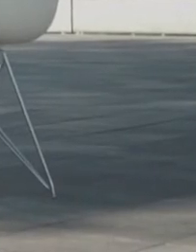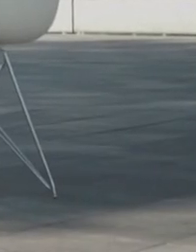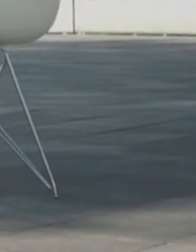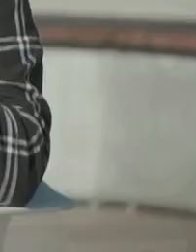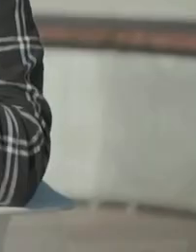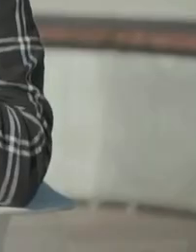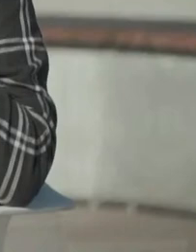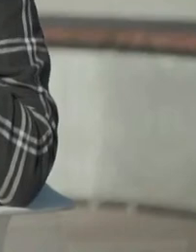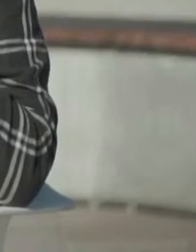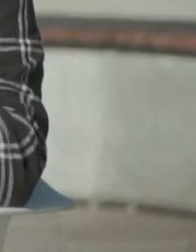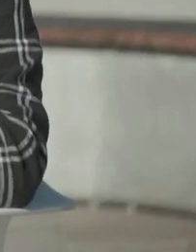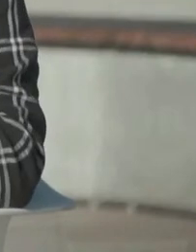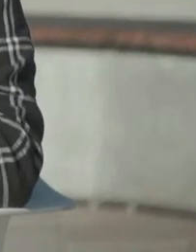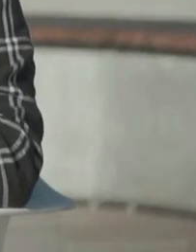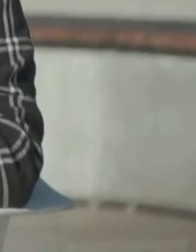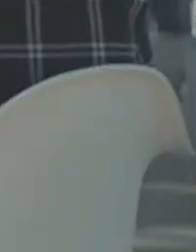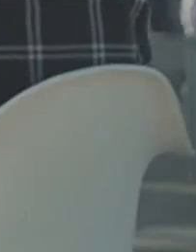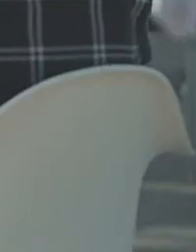um